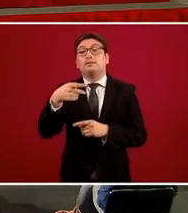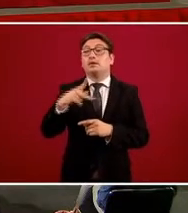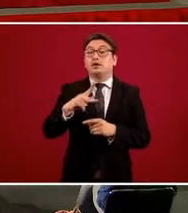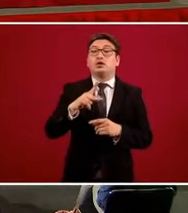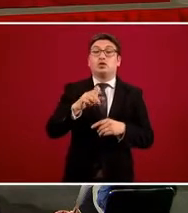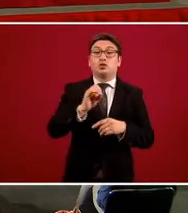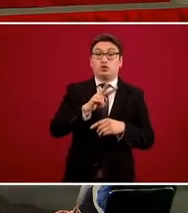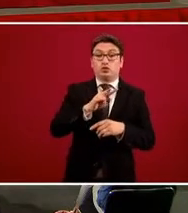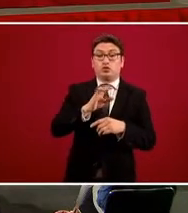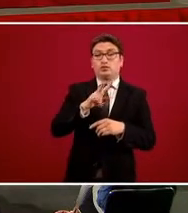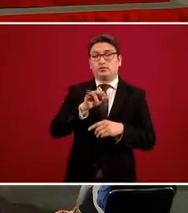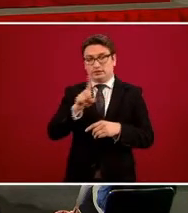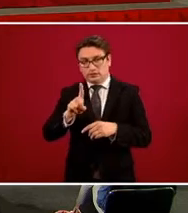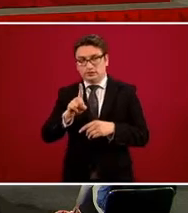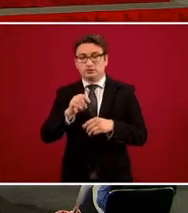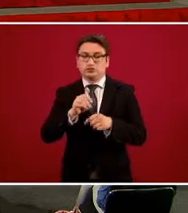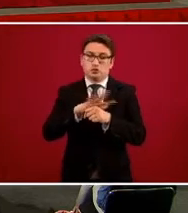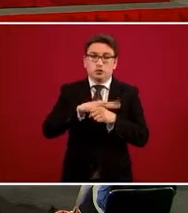diseases,